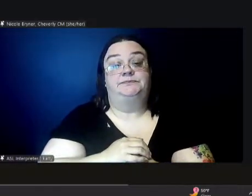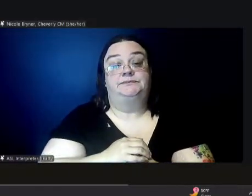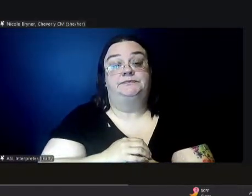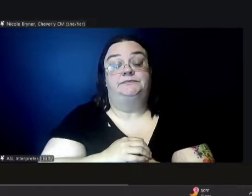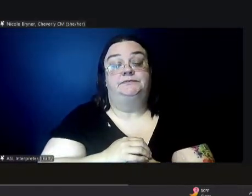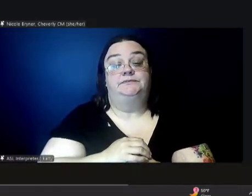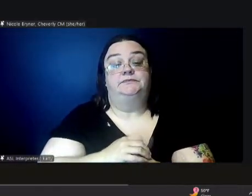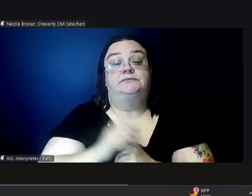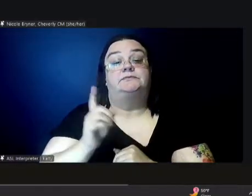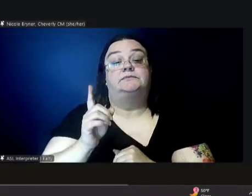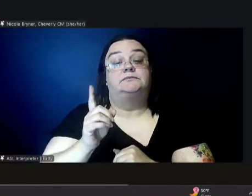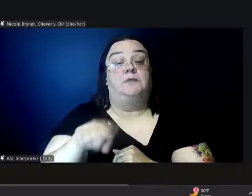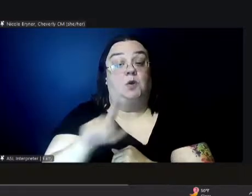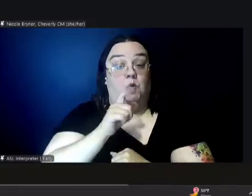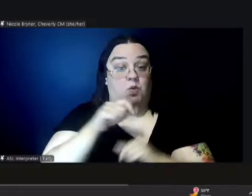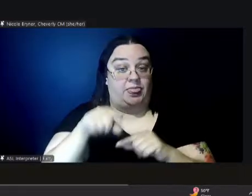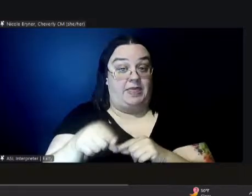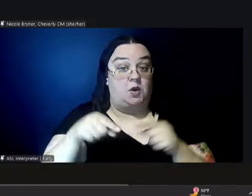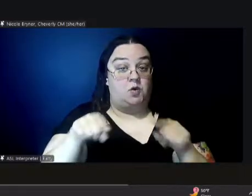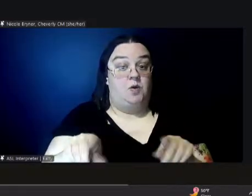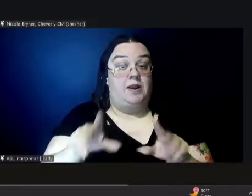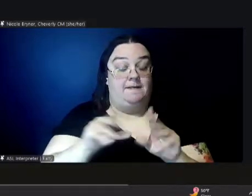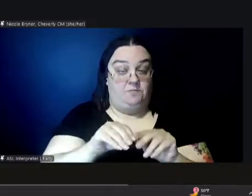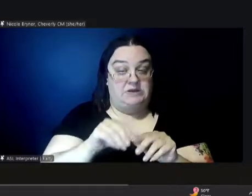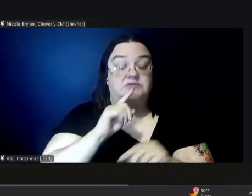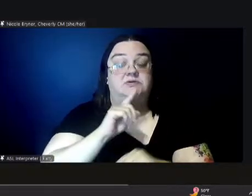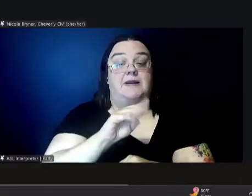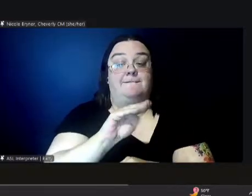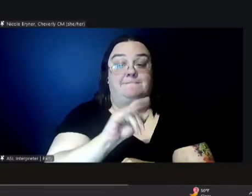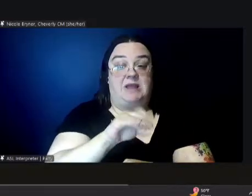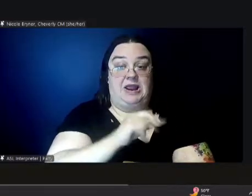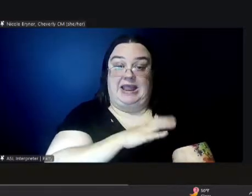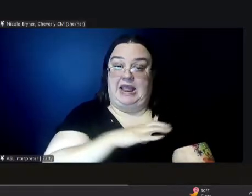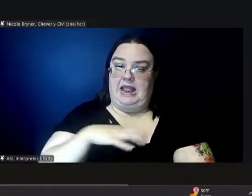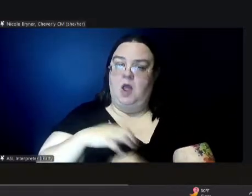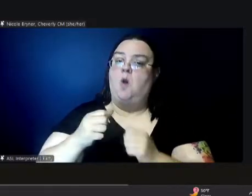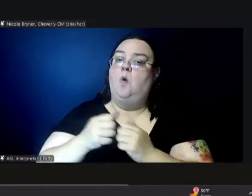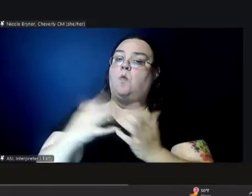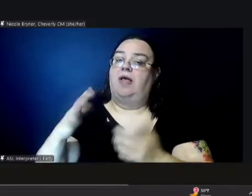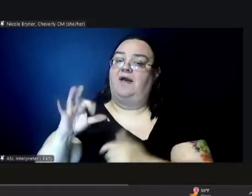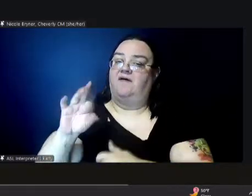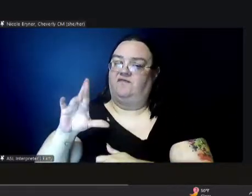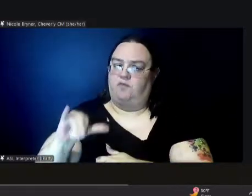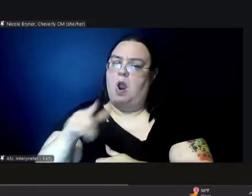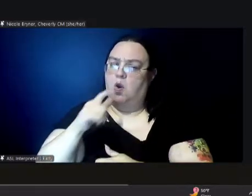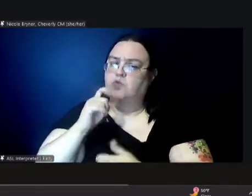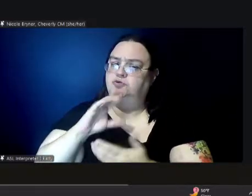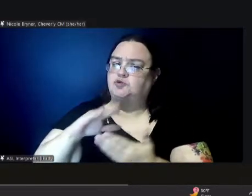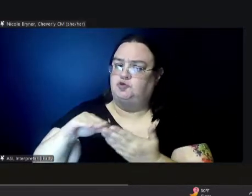Those present in the closed session were the Mayor and Council, excluding Councilmember Fry, who was excused,